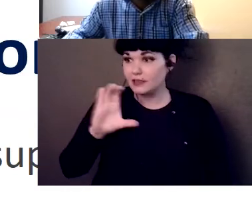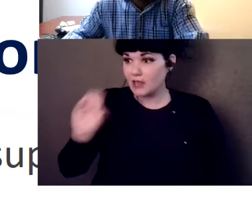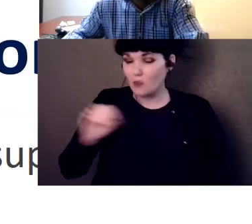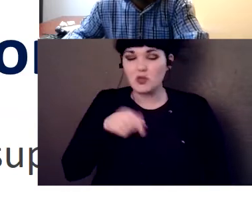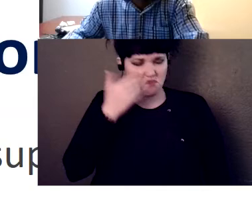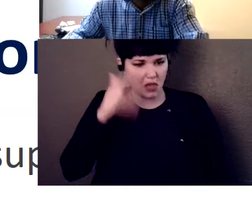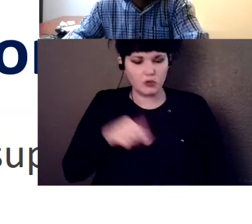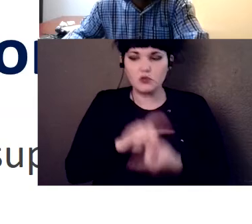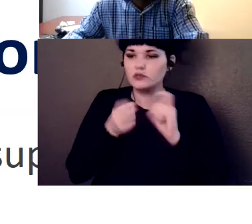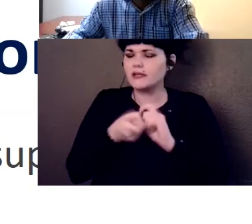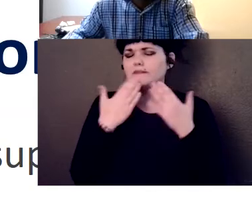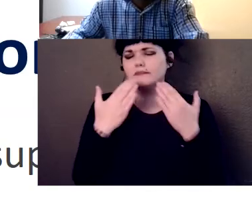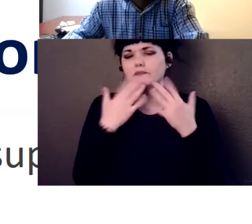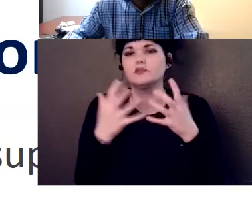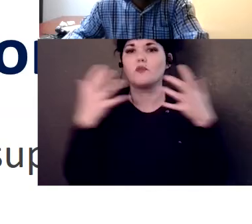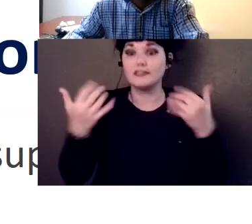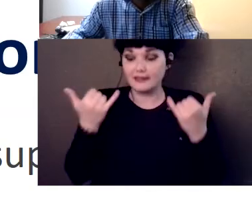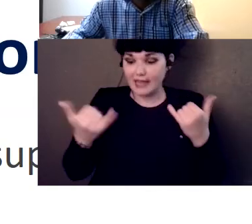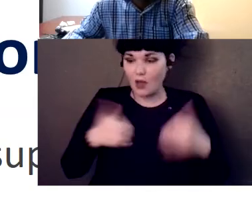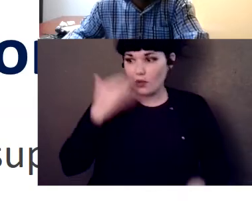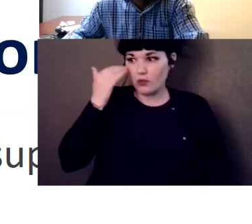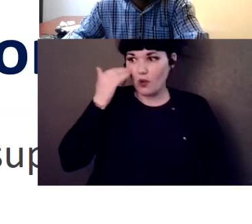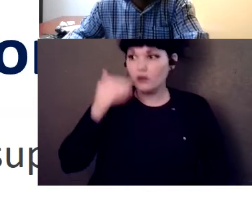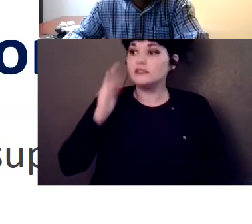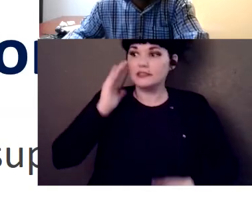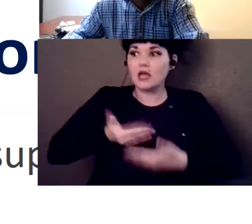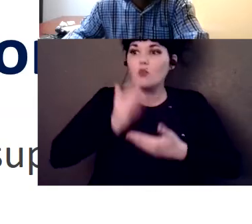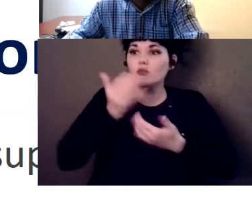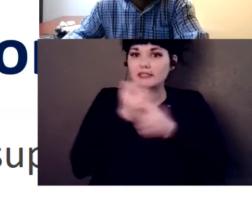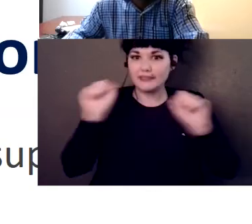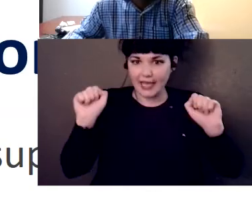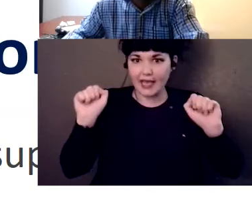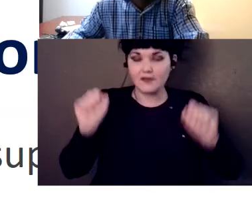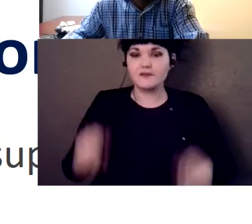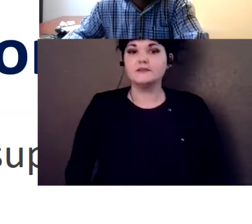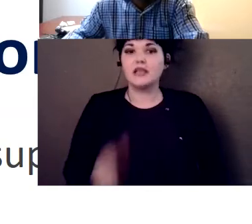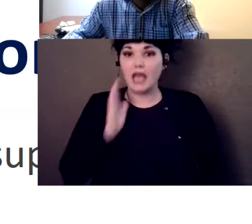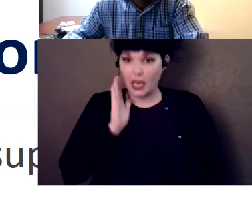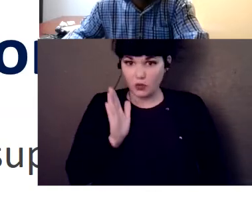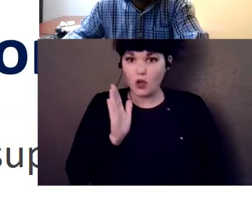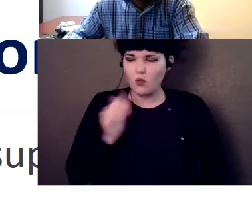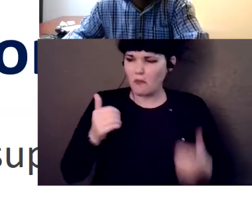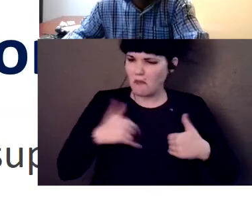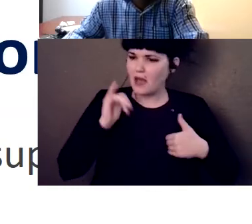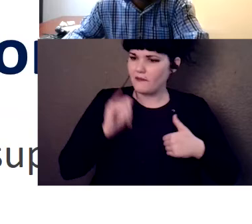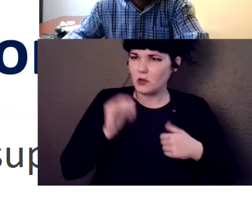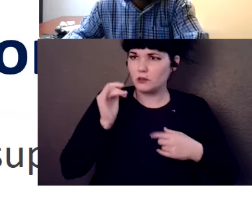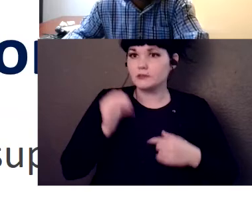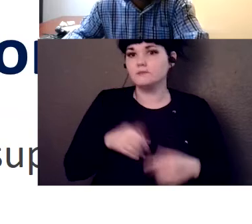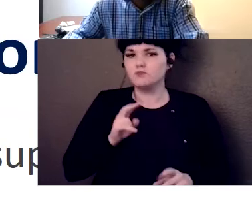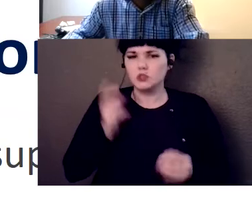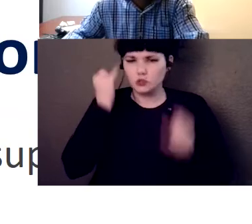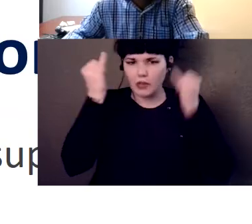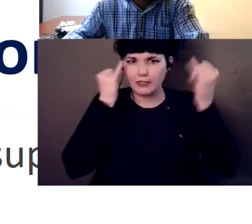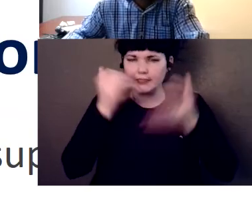of you. Now I know that my son will be safe and will begin implementing strategies to help him gradually move forward."